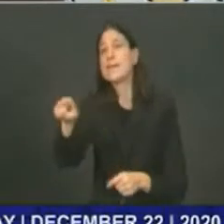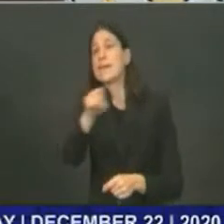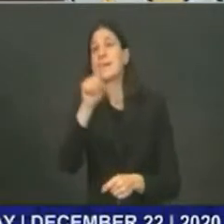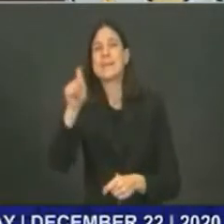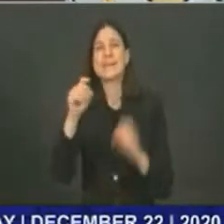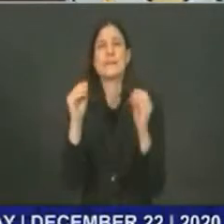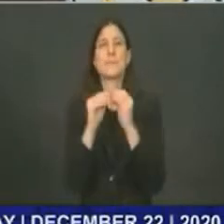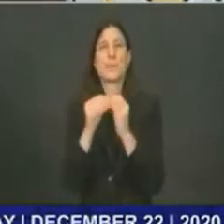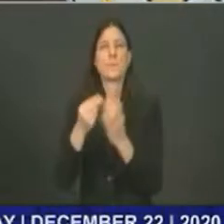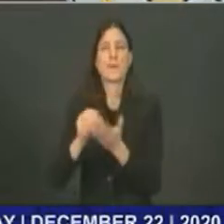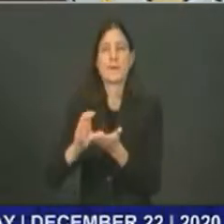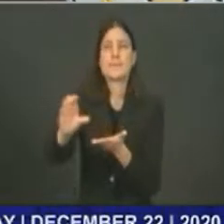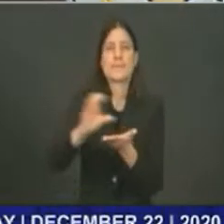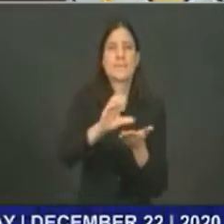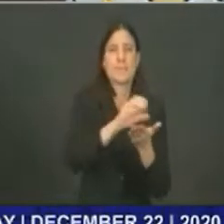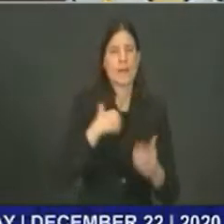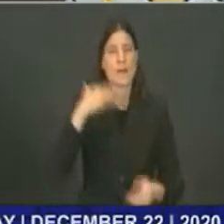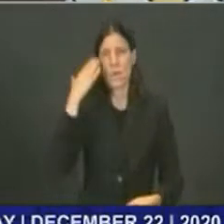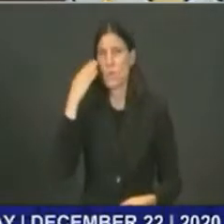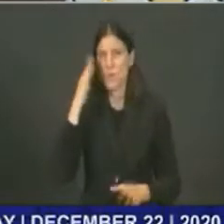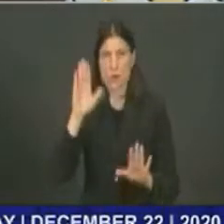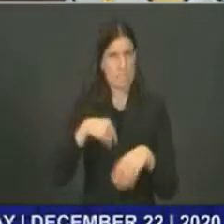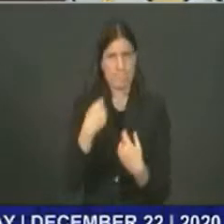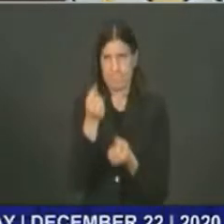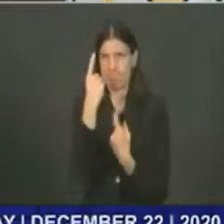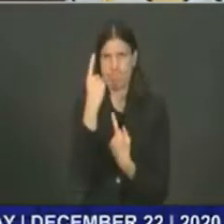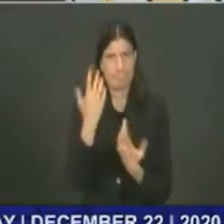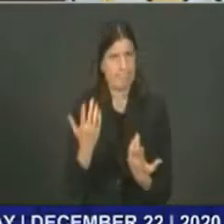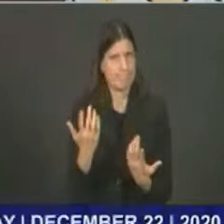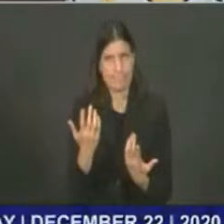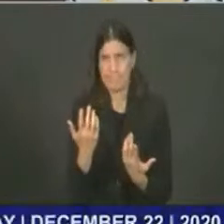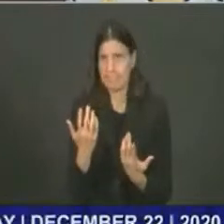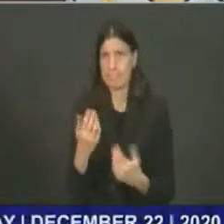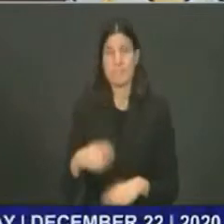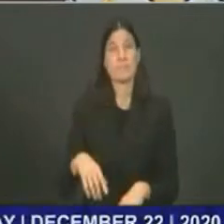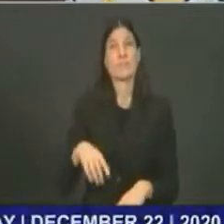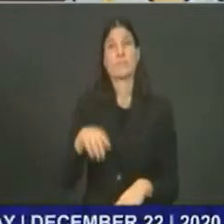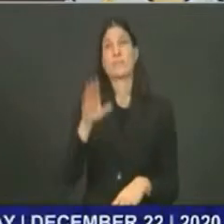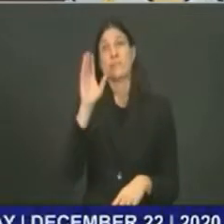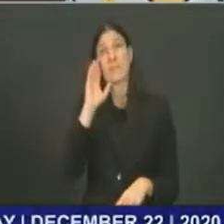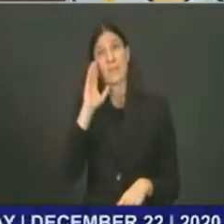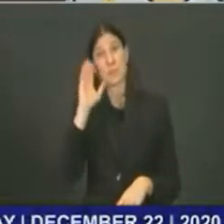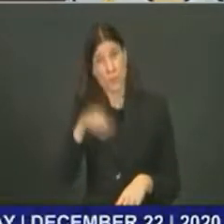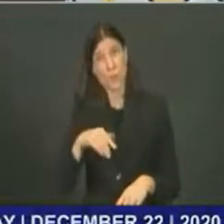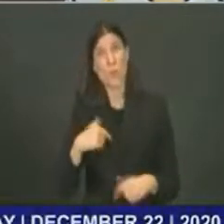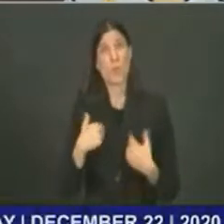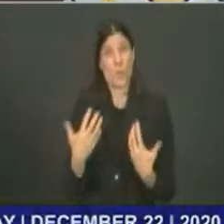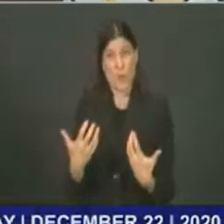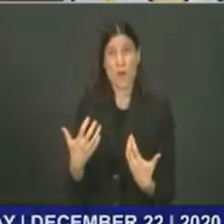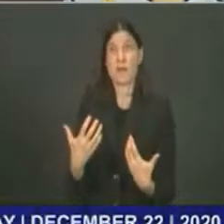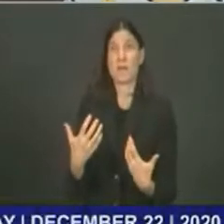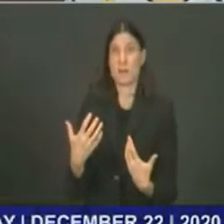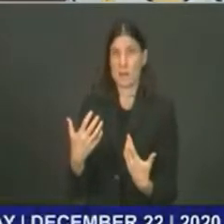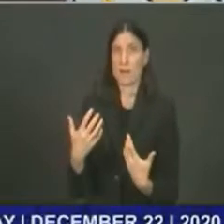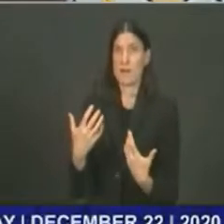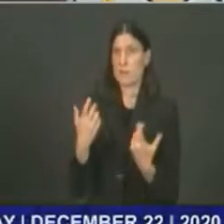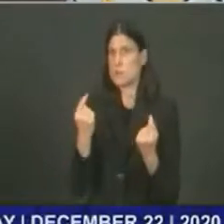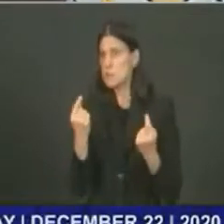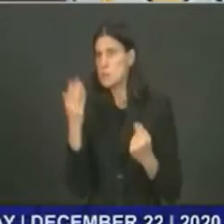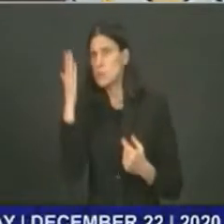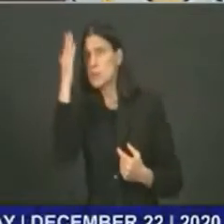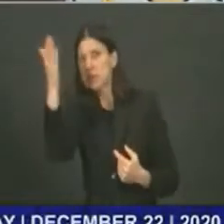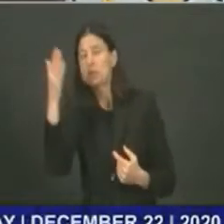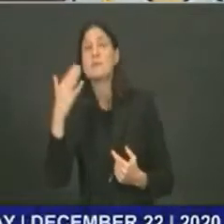2 weeks, as to your question about meeting with event professionals, I've met with the organizers of the